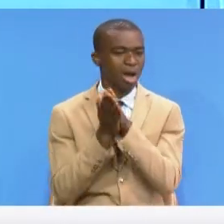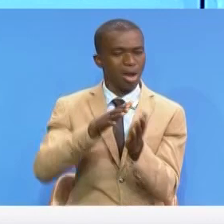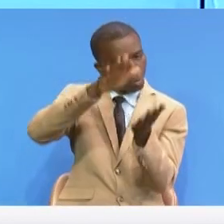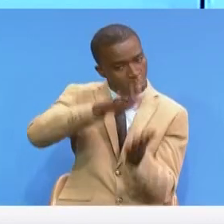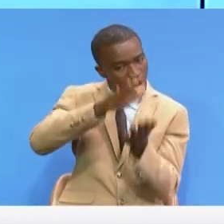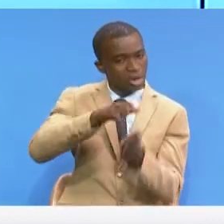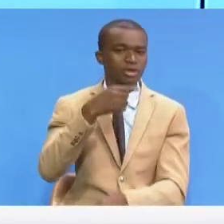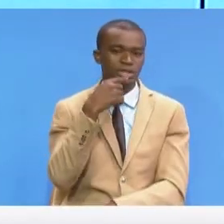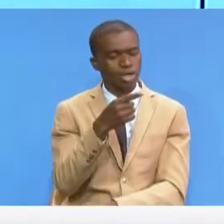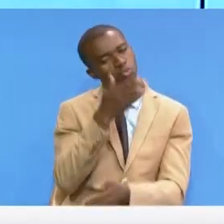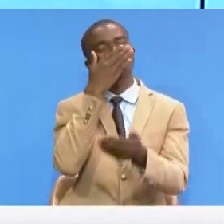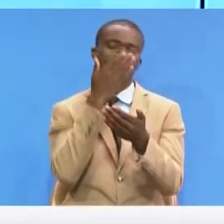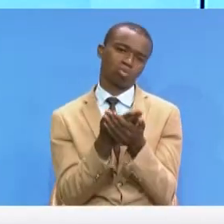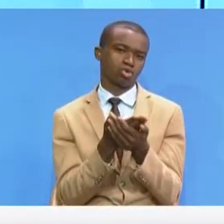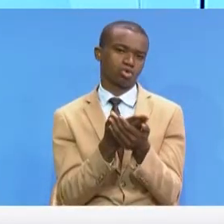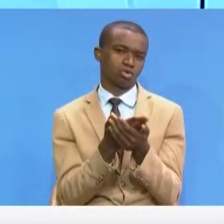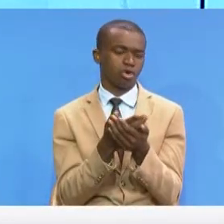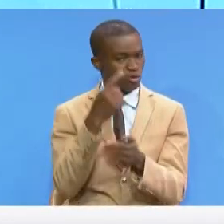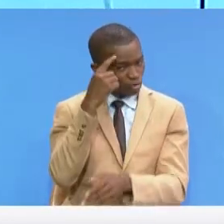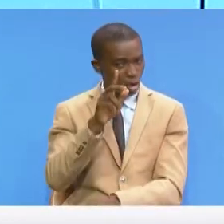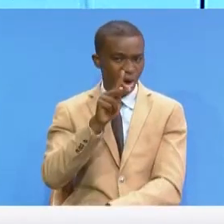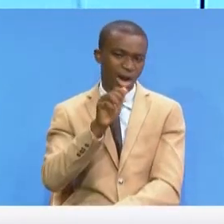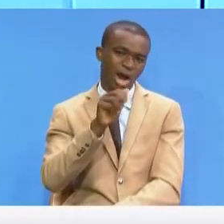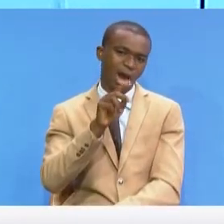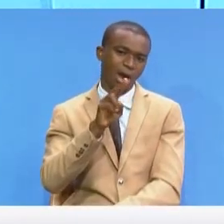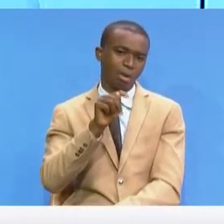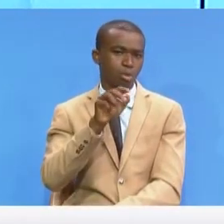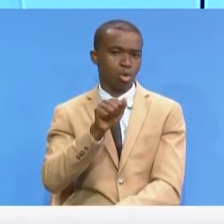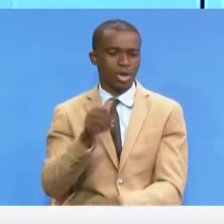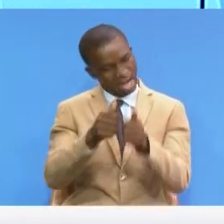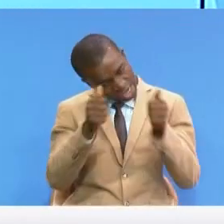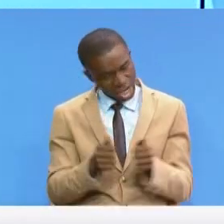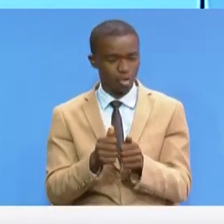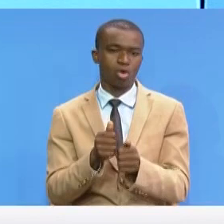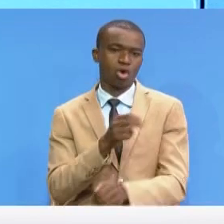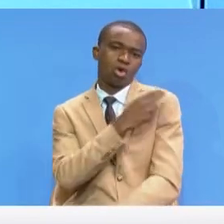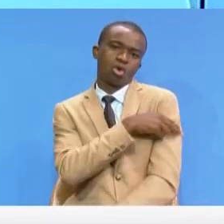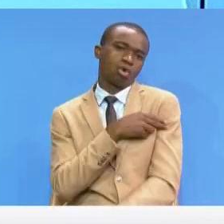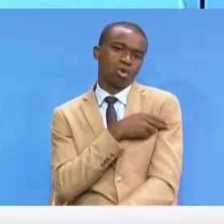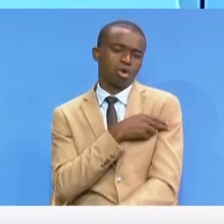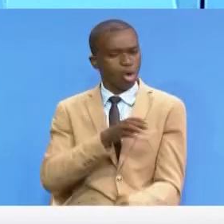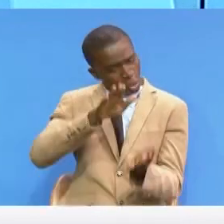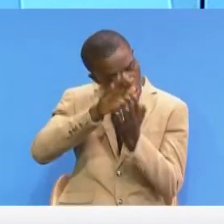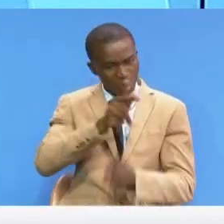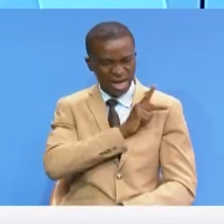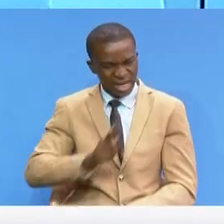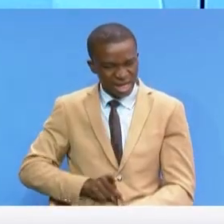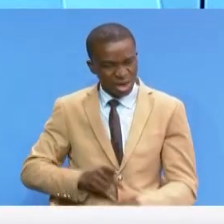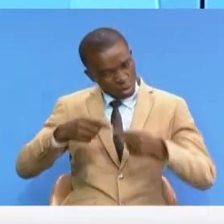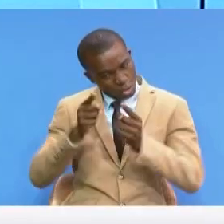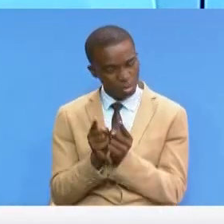said are destined for Kaputa General Hospital, and Fomkin Group of Companies Chief Executive